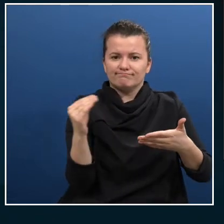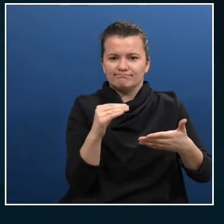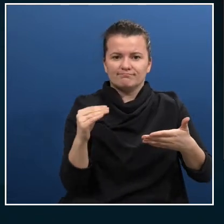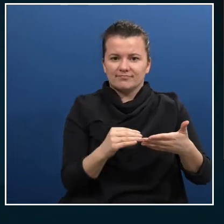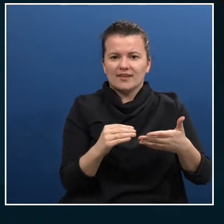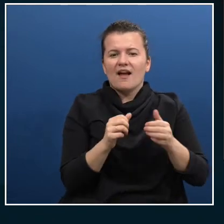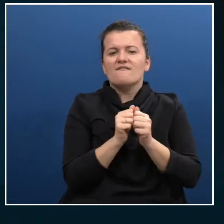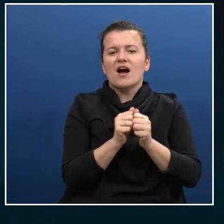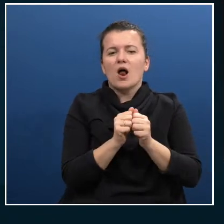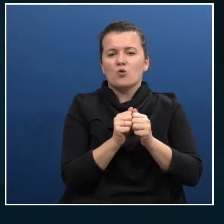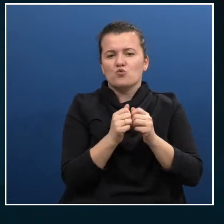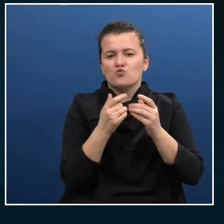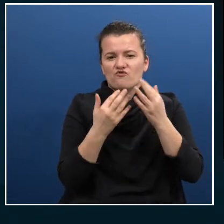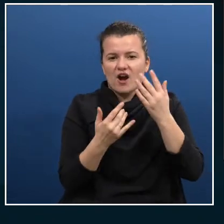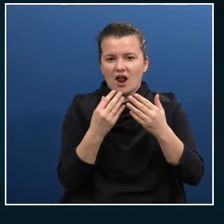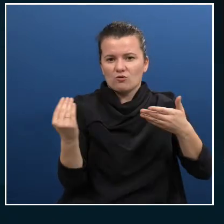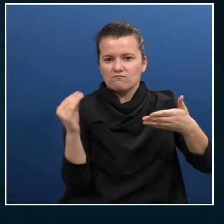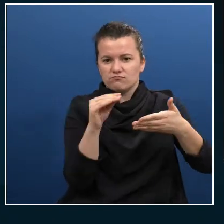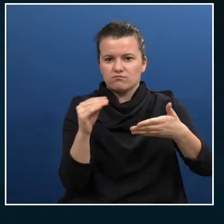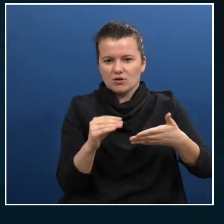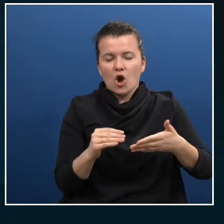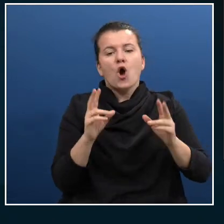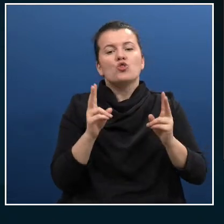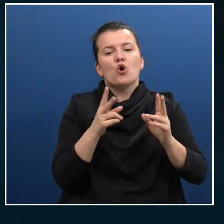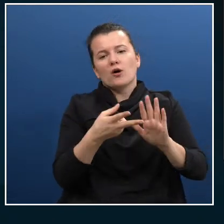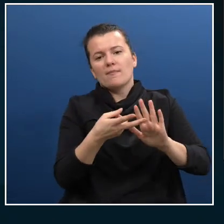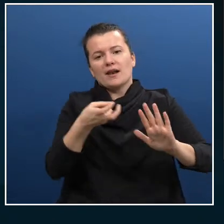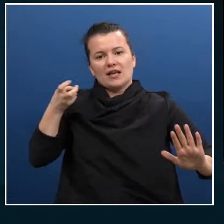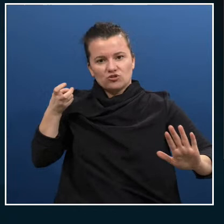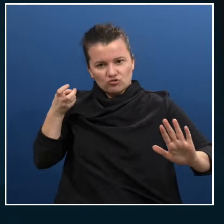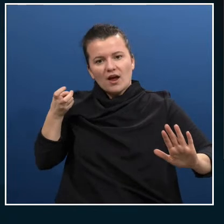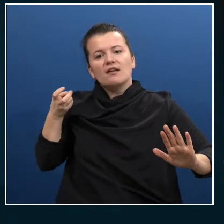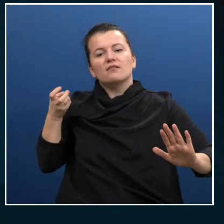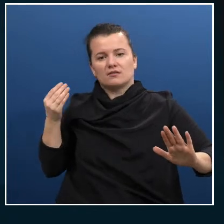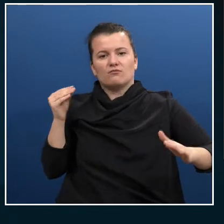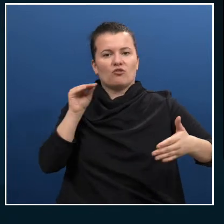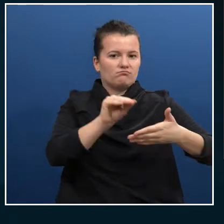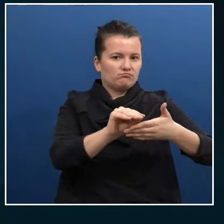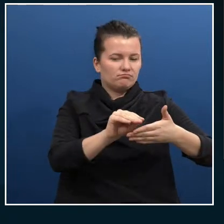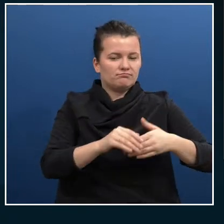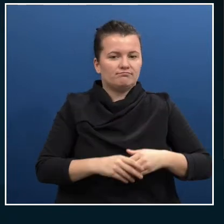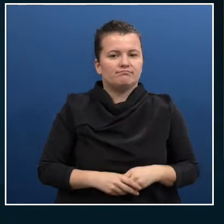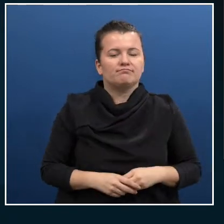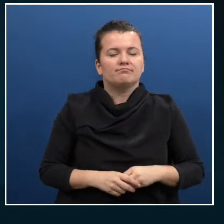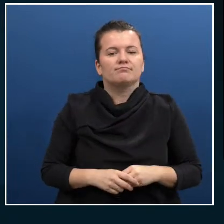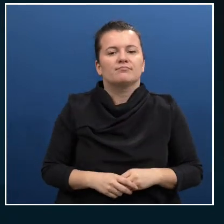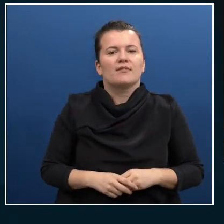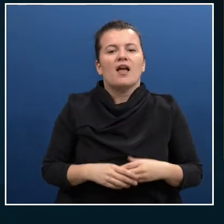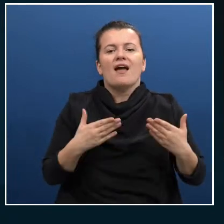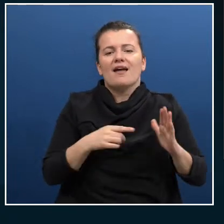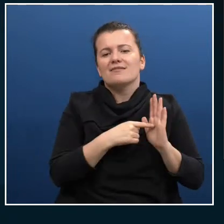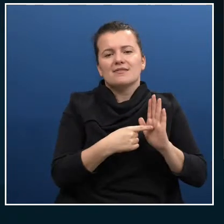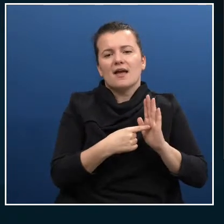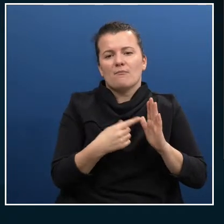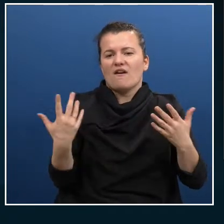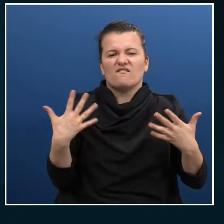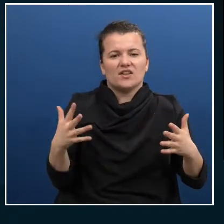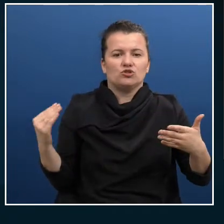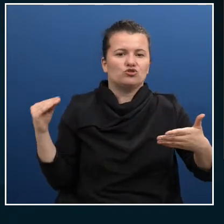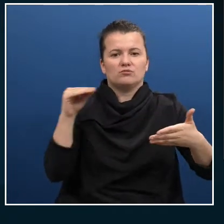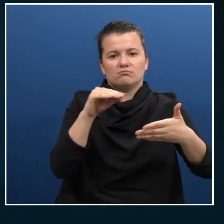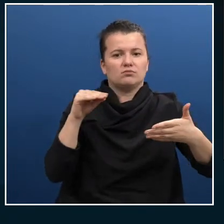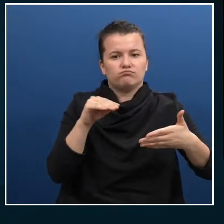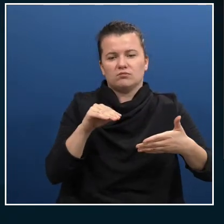would extract these and have them inside a parameter file when you are deploying it towards Azure. But just for the demo, I have left them inside